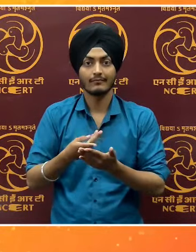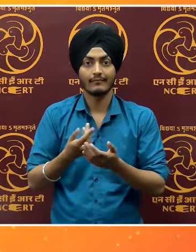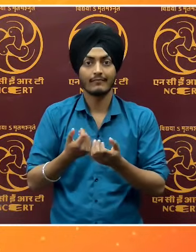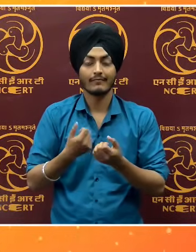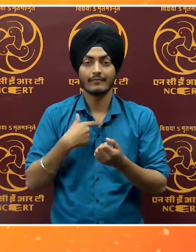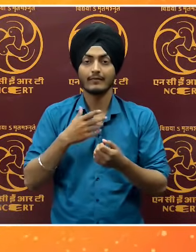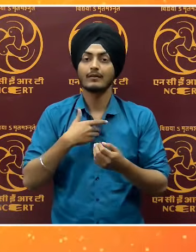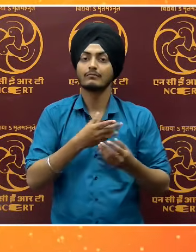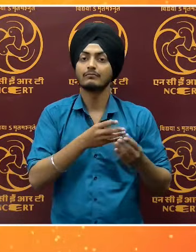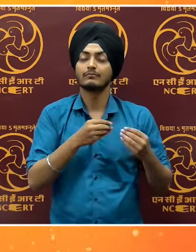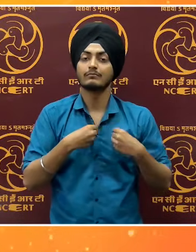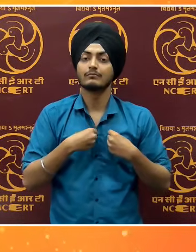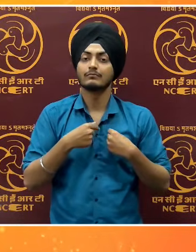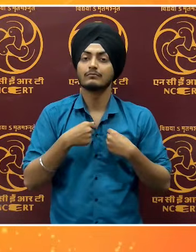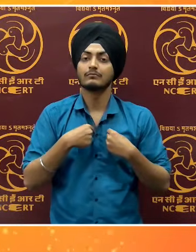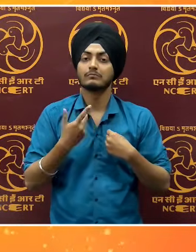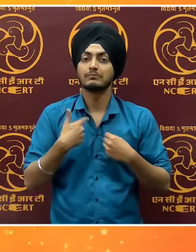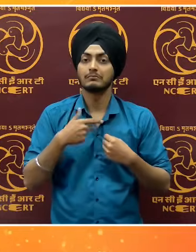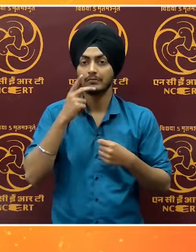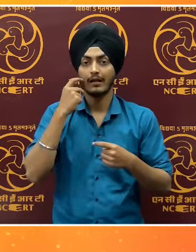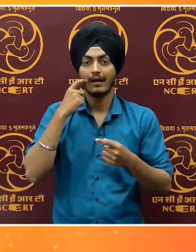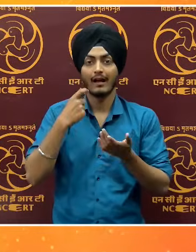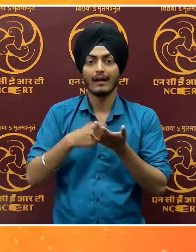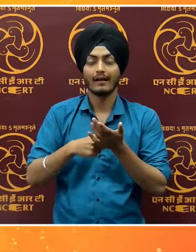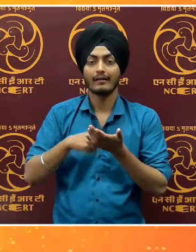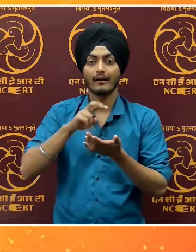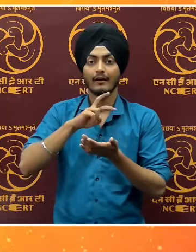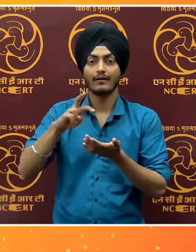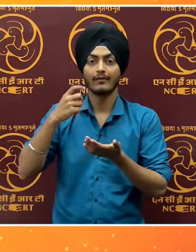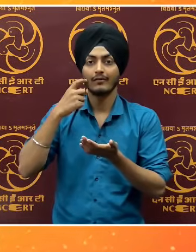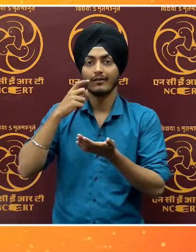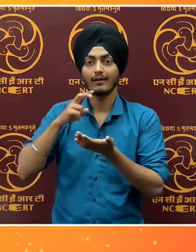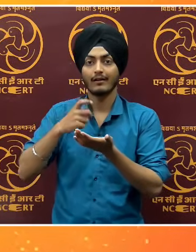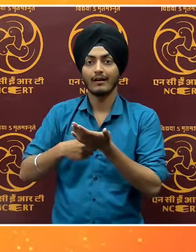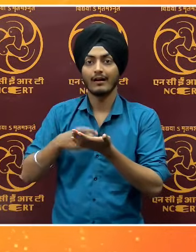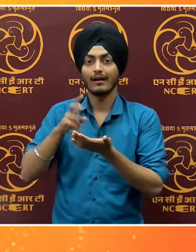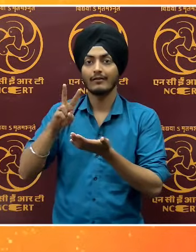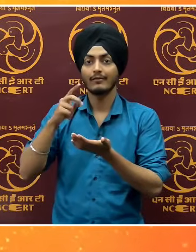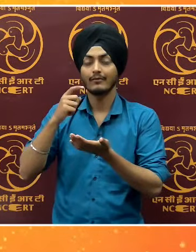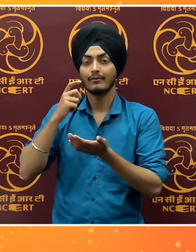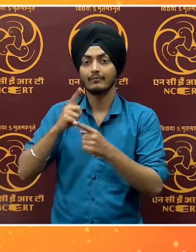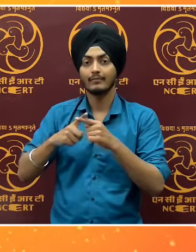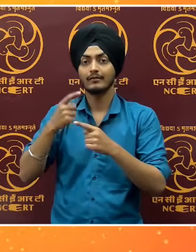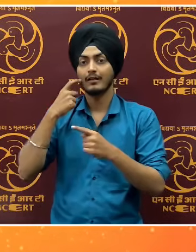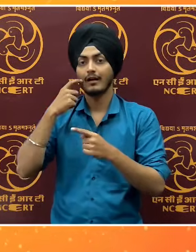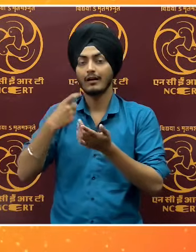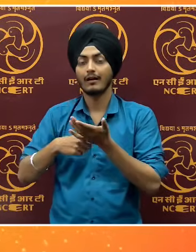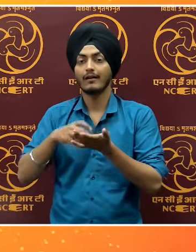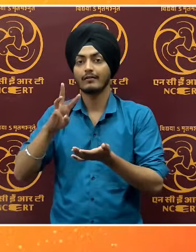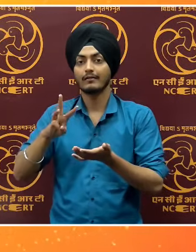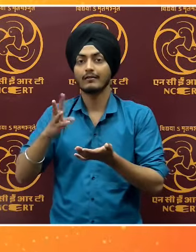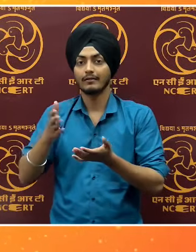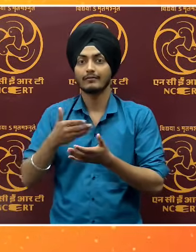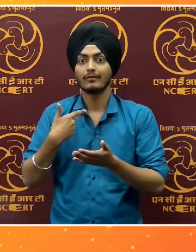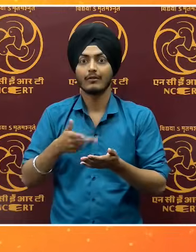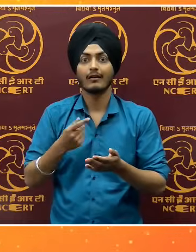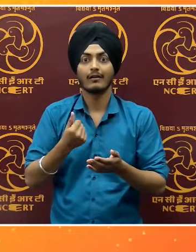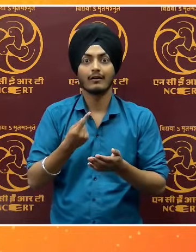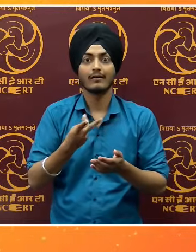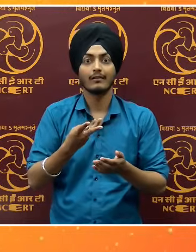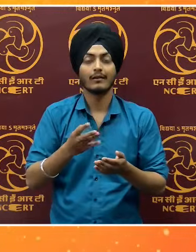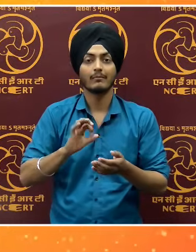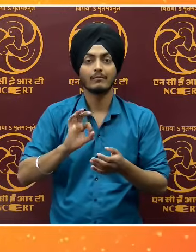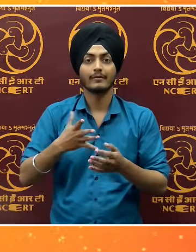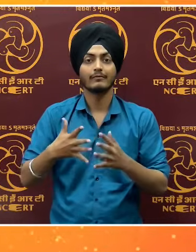get IR equal to IR1 plus IR1, IR2 plus IR3, because the voltage across V1